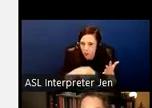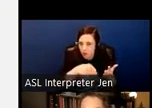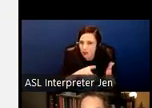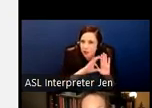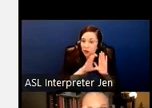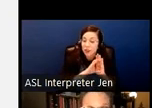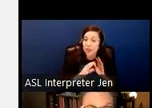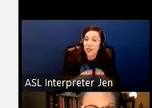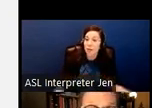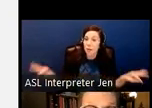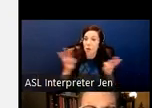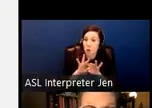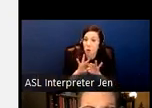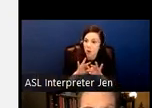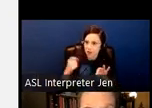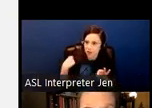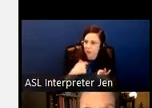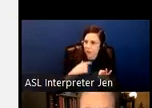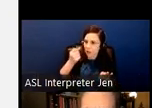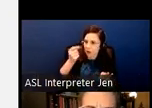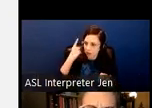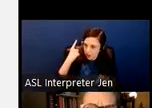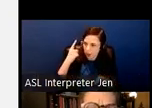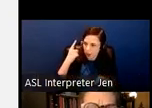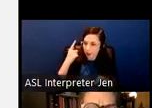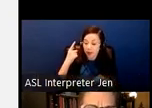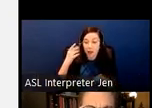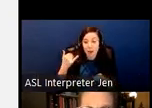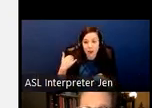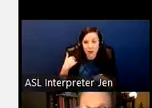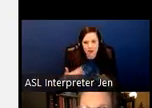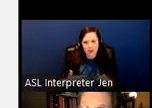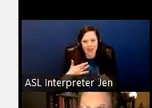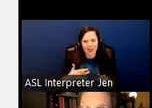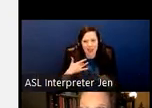and understanding because it means that we have the sense,